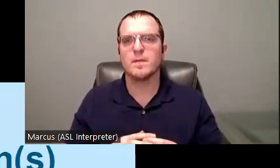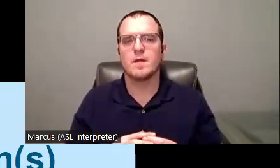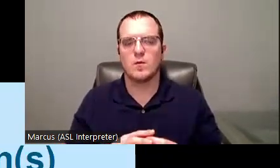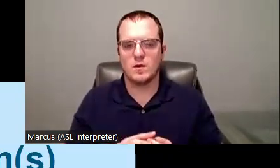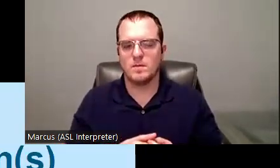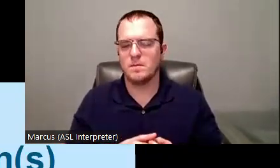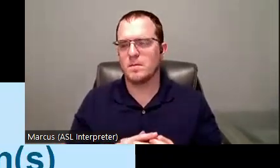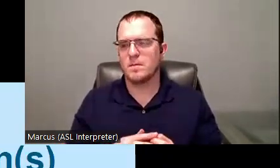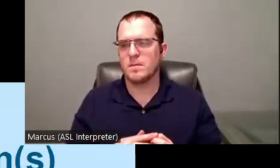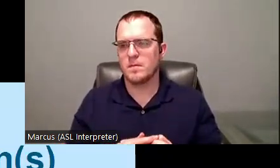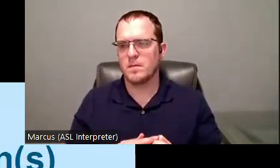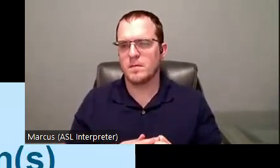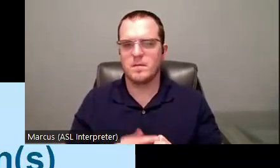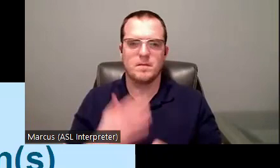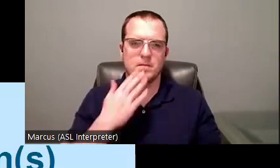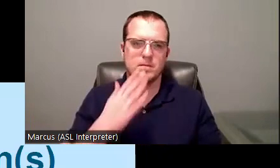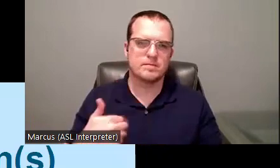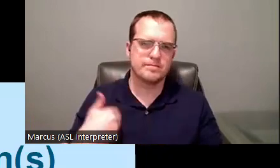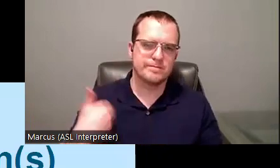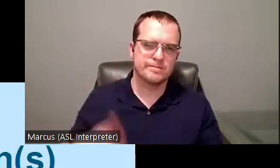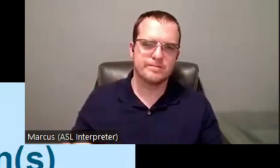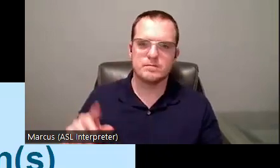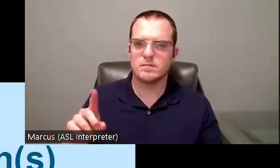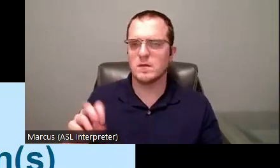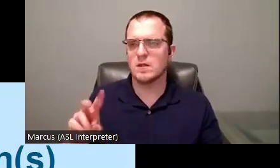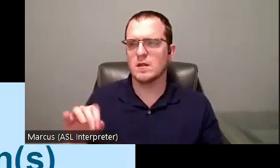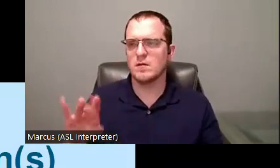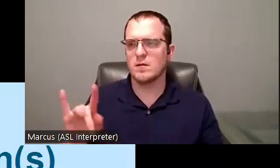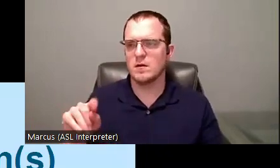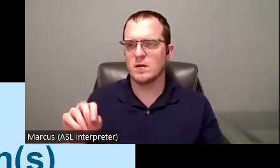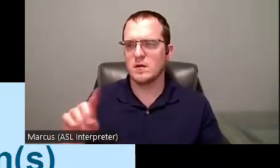you. My name is David DiBernardo. I am a lending analyst I am